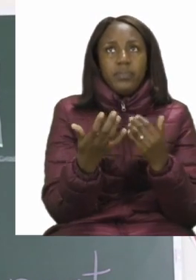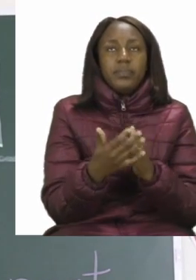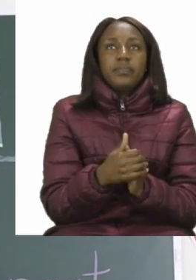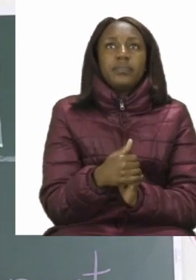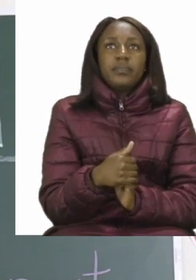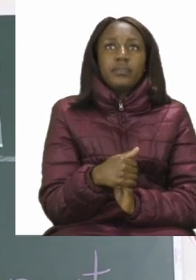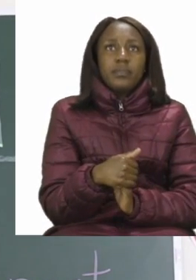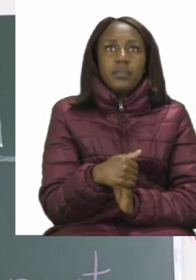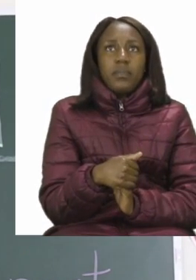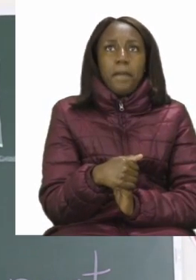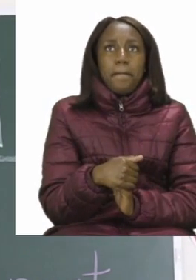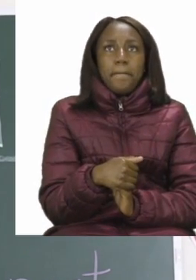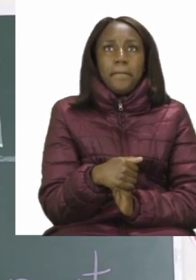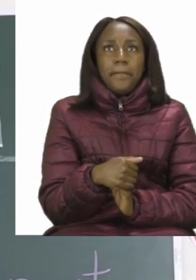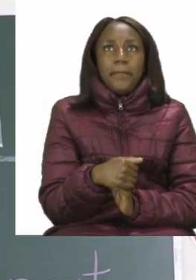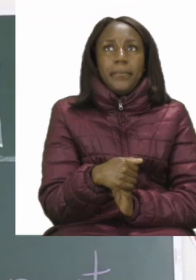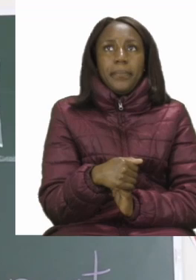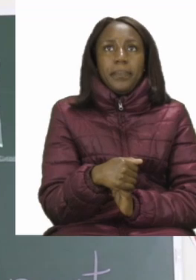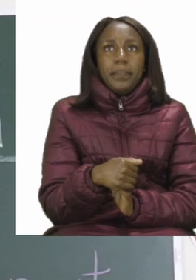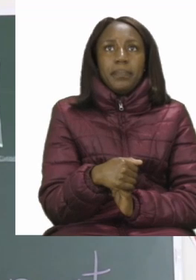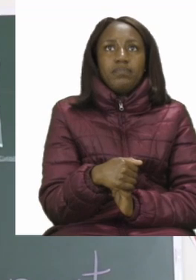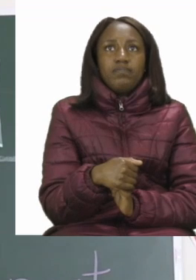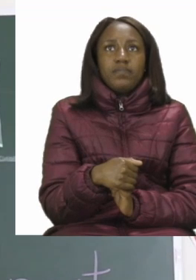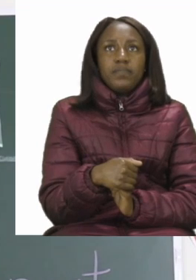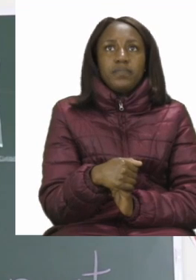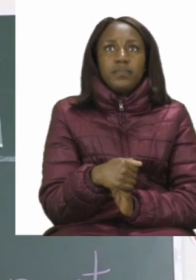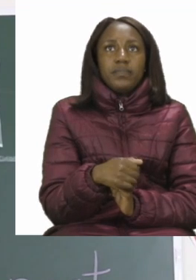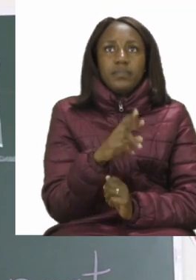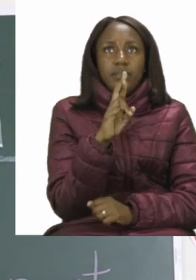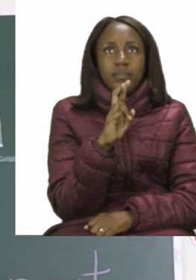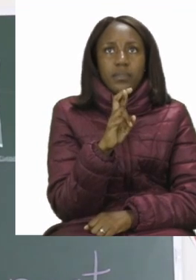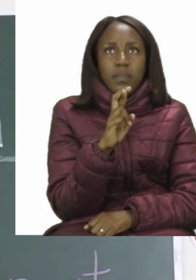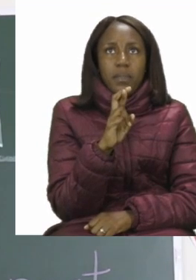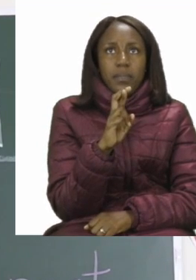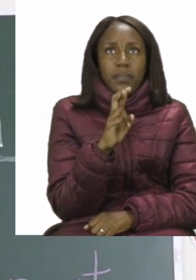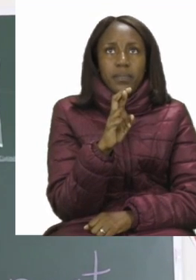it in and see. So,